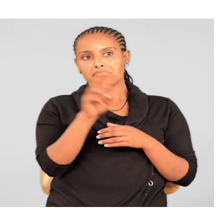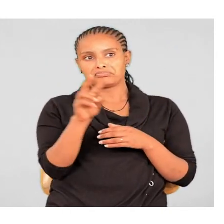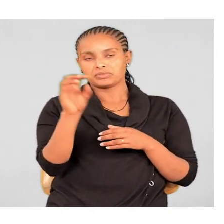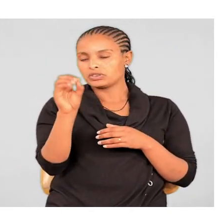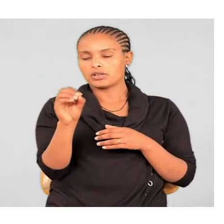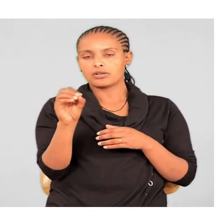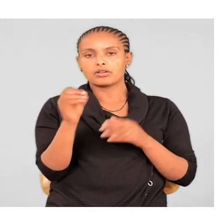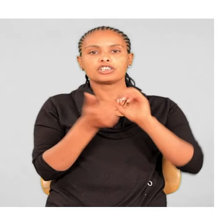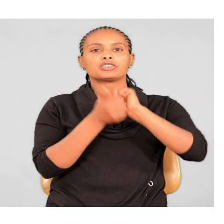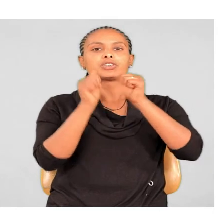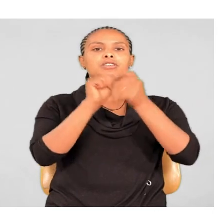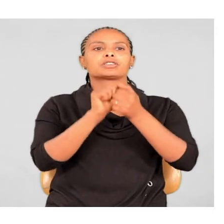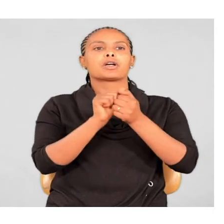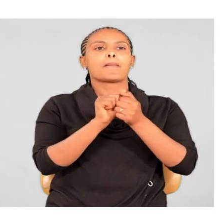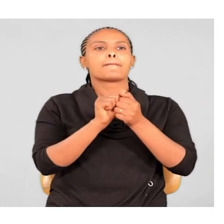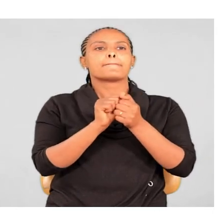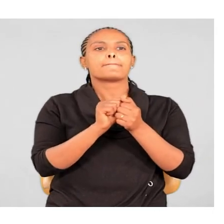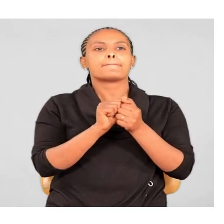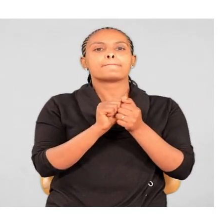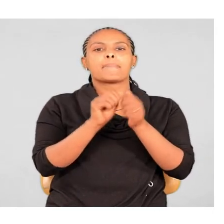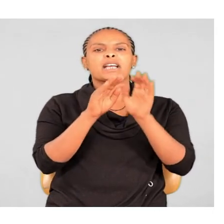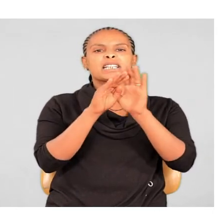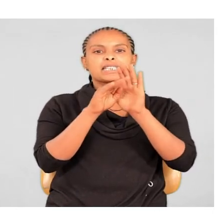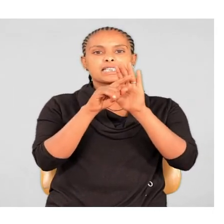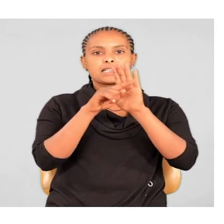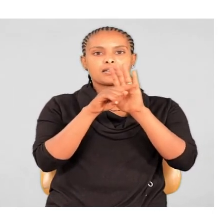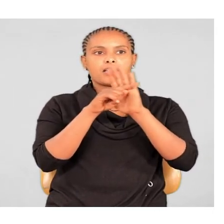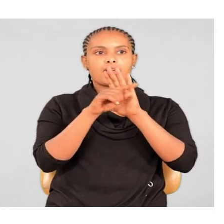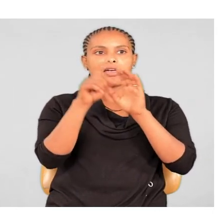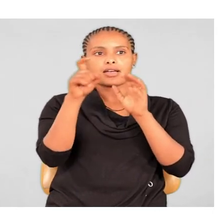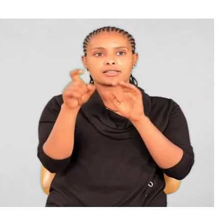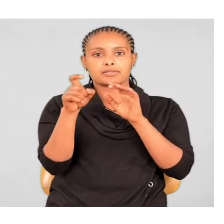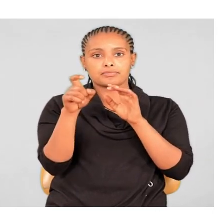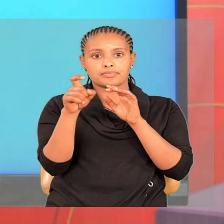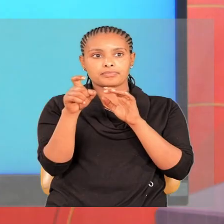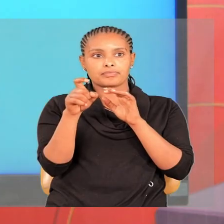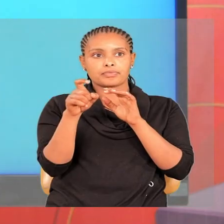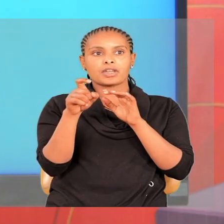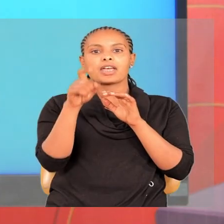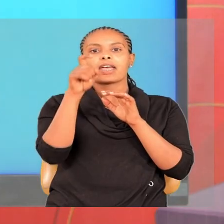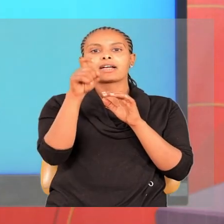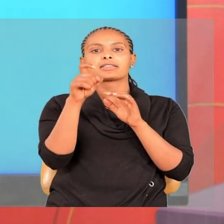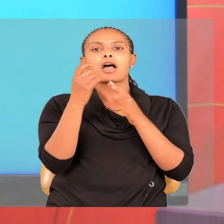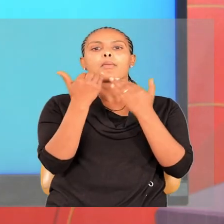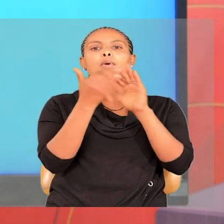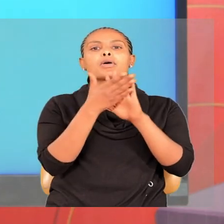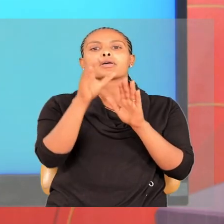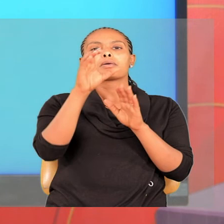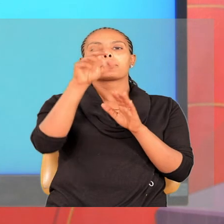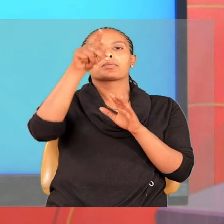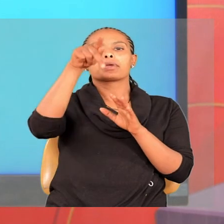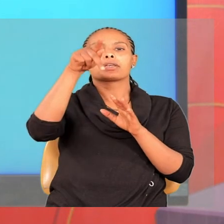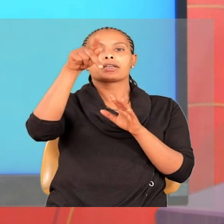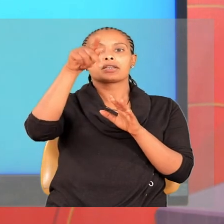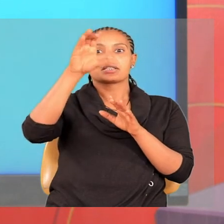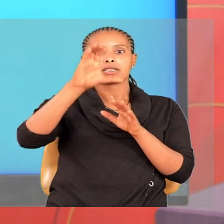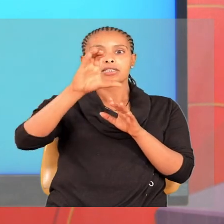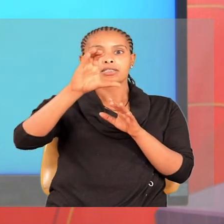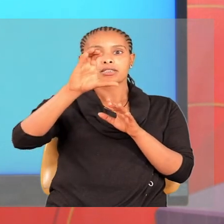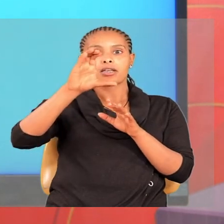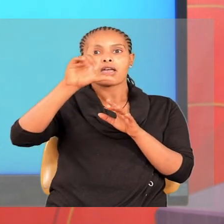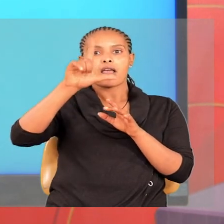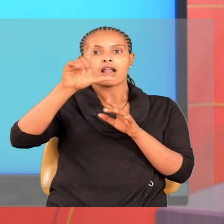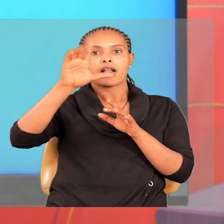0. Change minus X. Let X amounts of PCl5